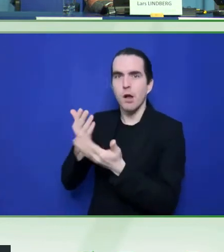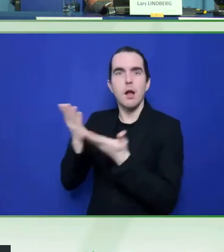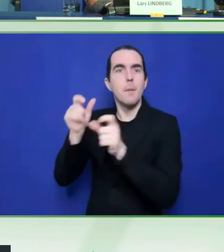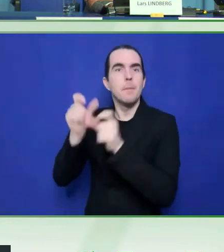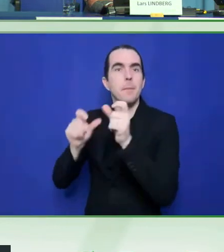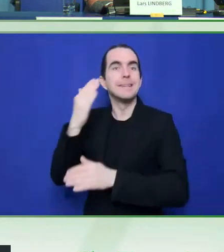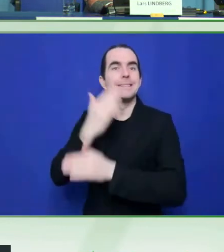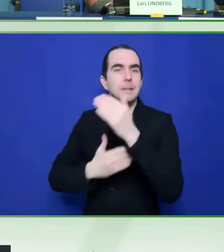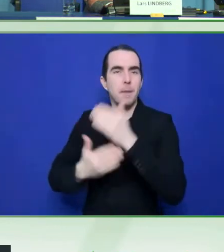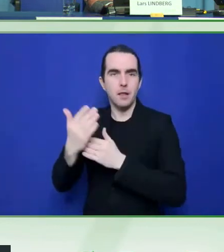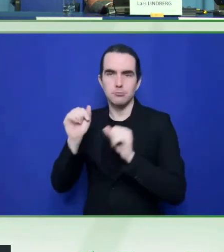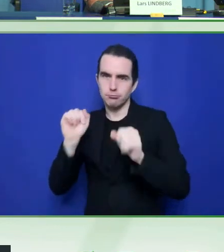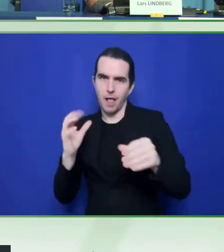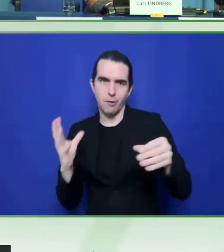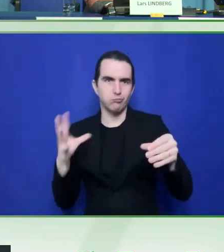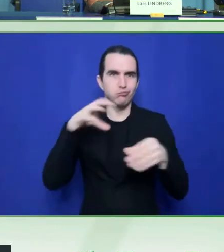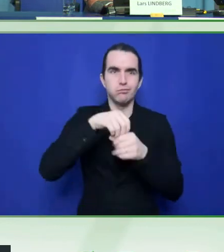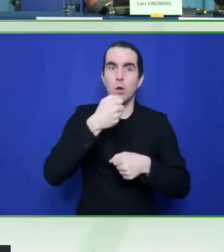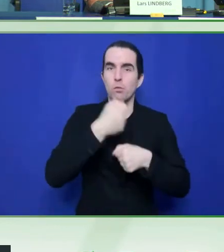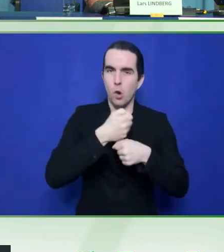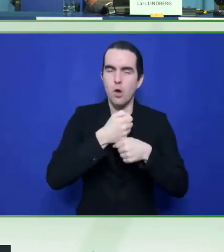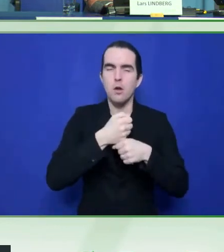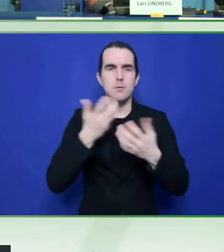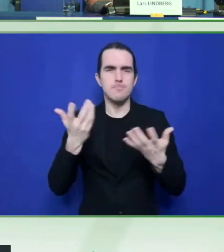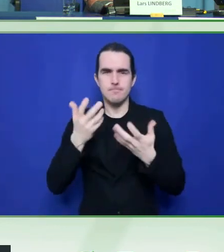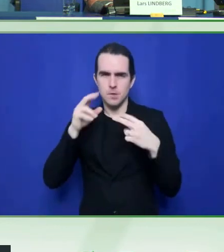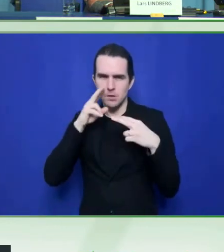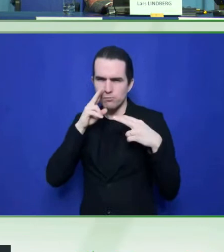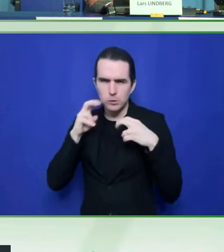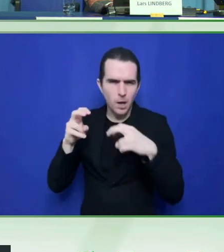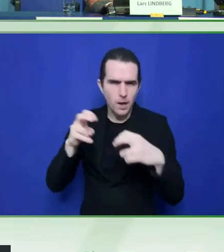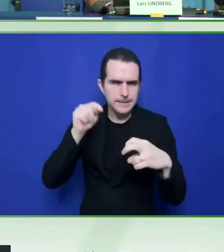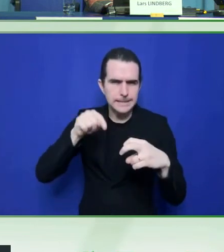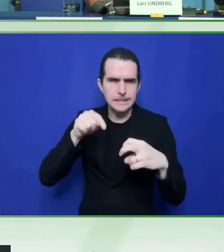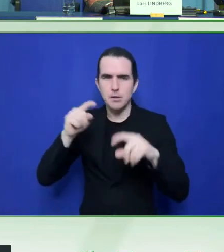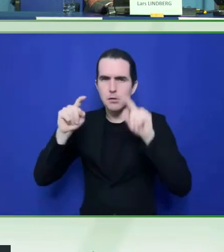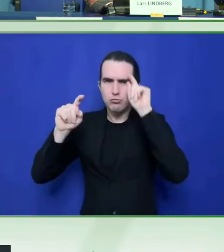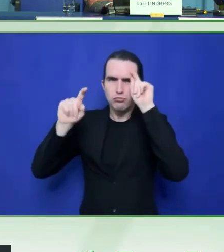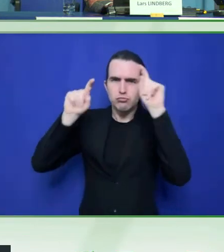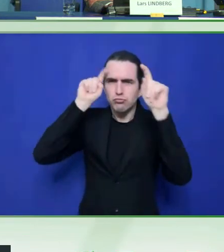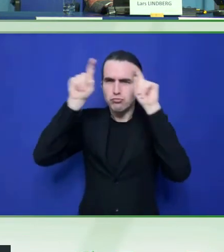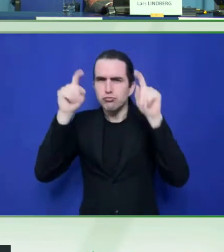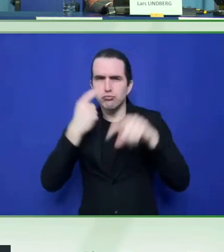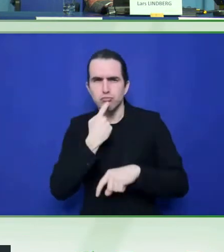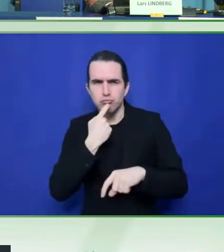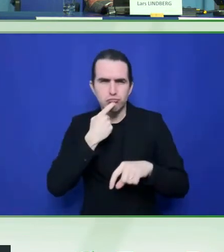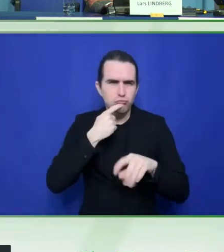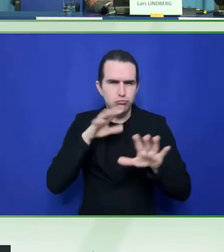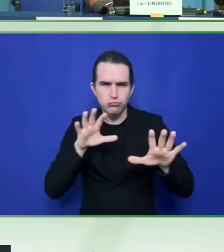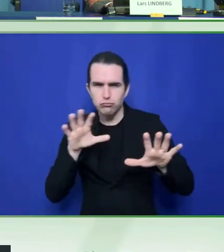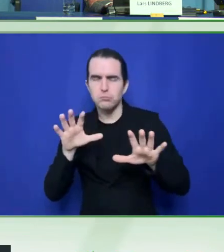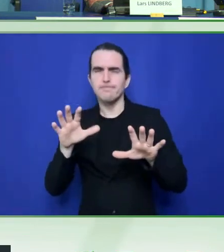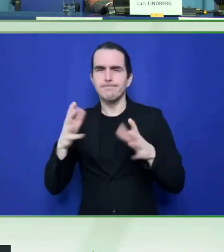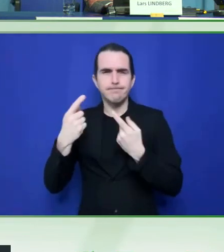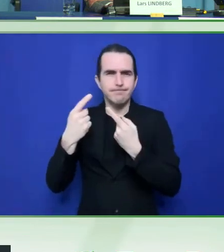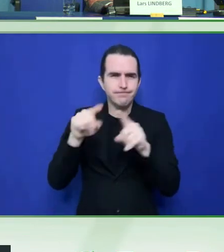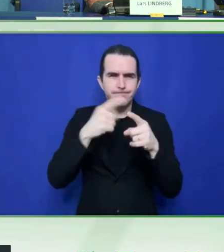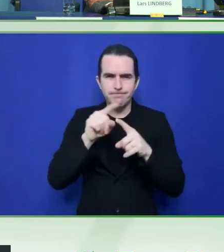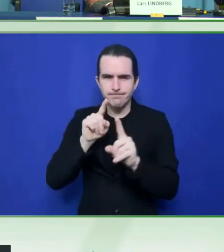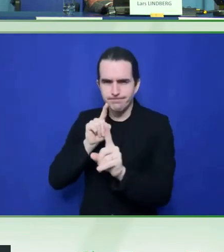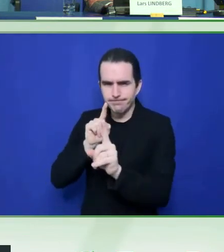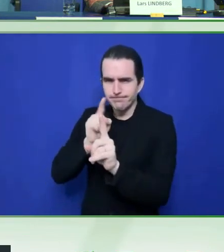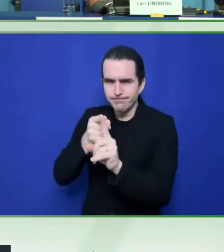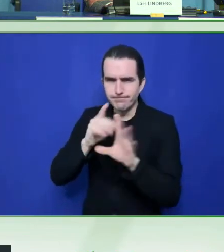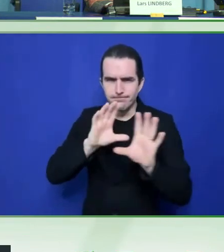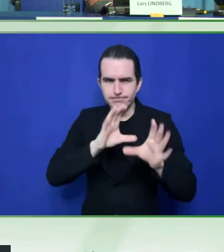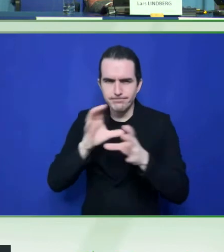labour market authorities in the Nordic countries, and we also collaborated with them during the